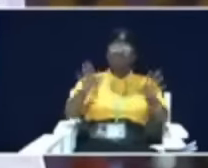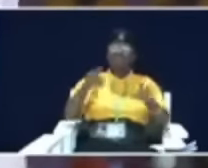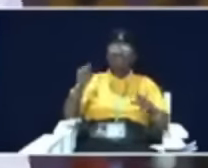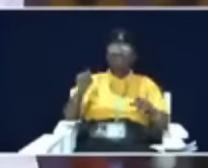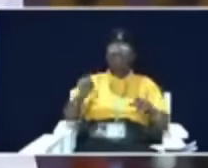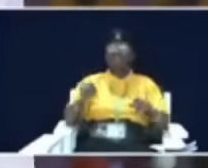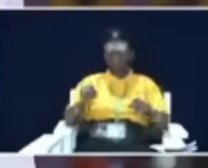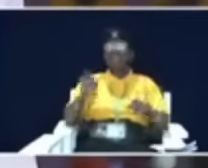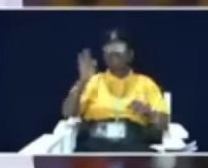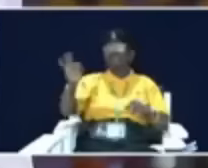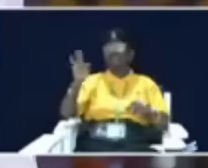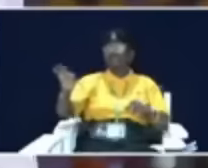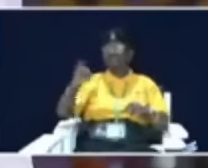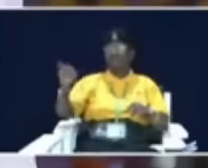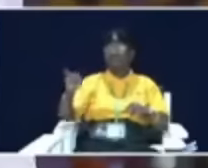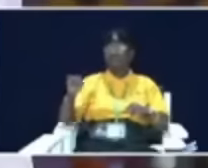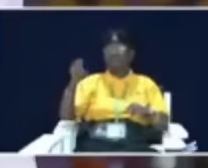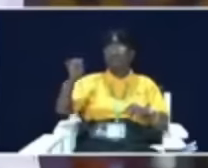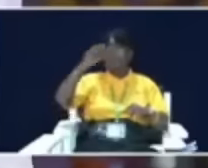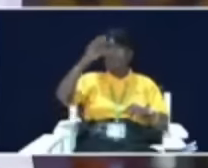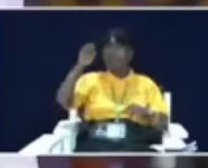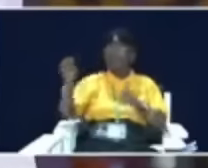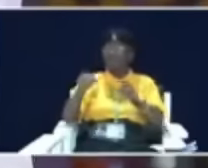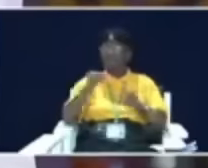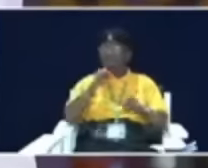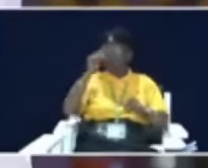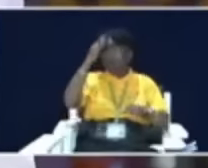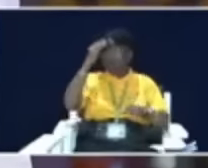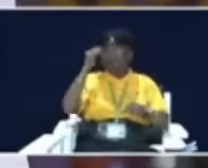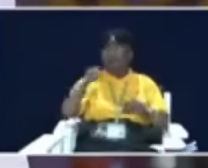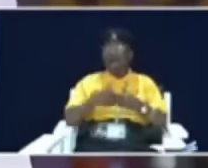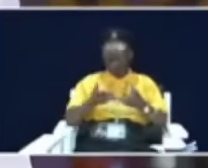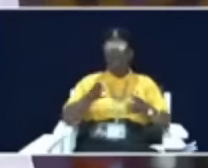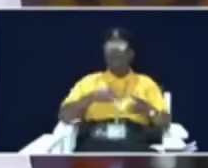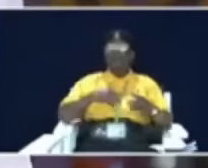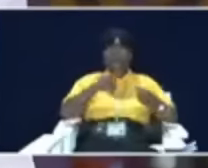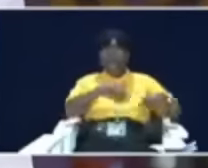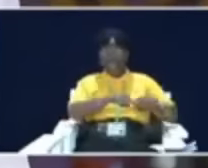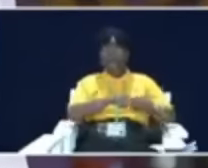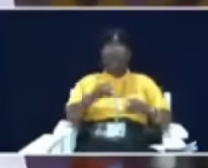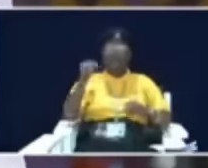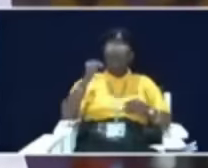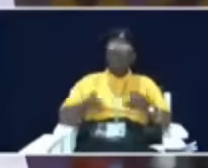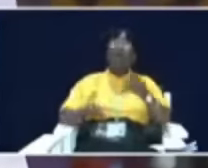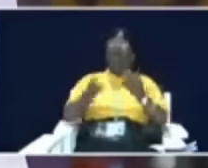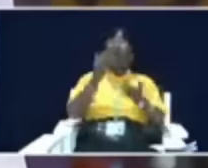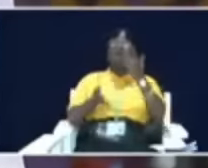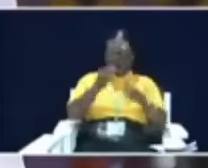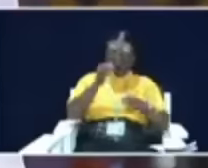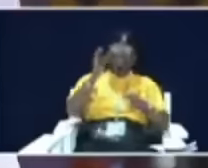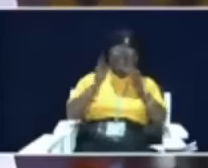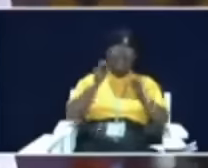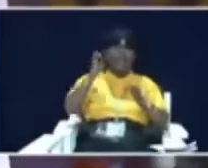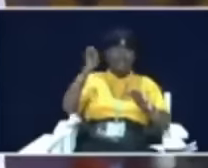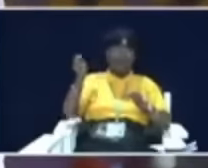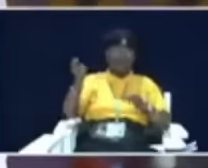The man didn't know how my heart was boiling. If he had known, he would have asked me to go and sit down, and he would have